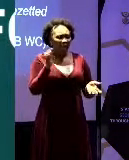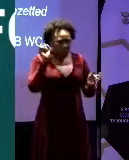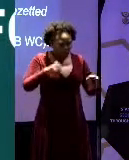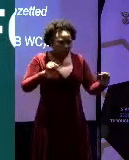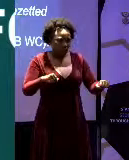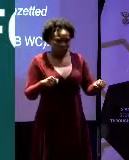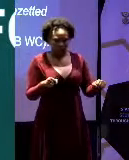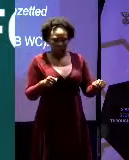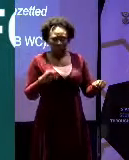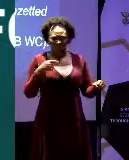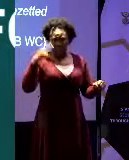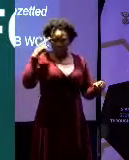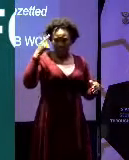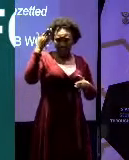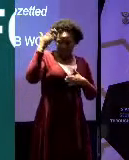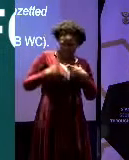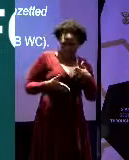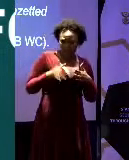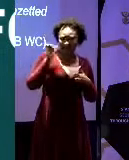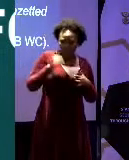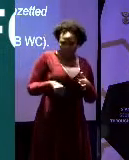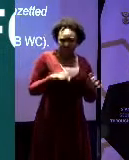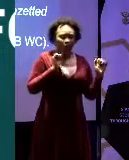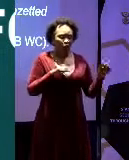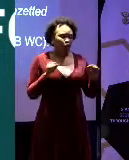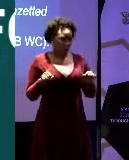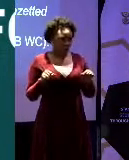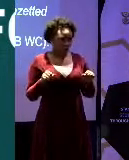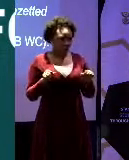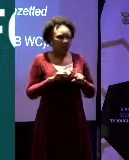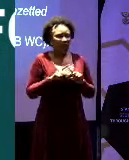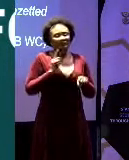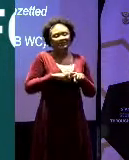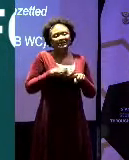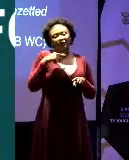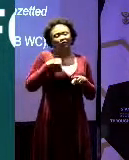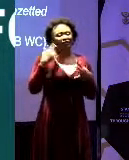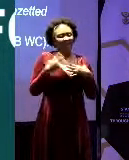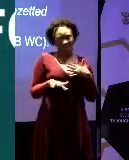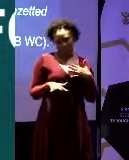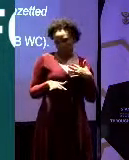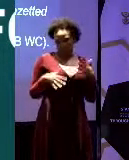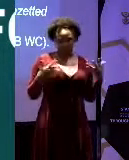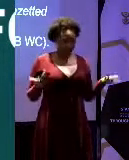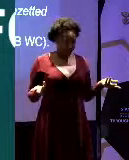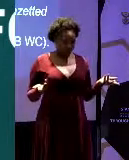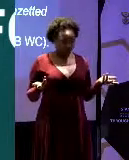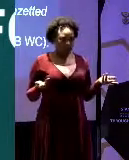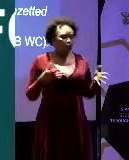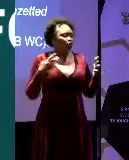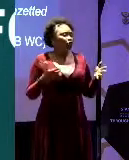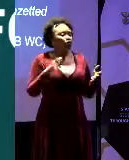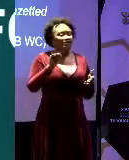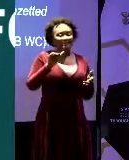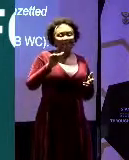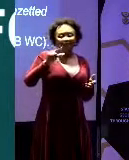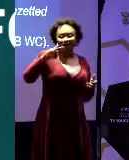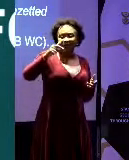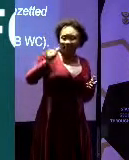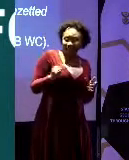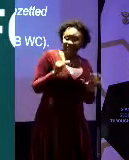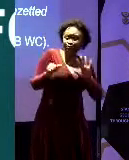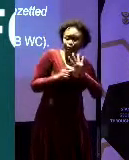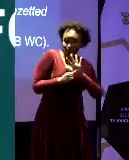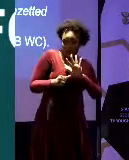did eventually, but then it was at the end of our term, so we couldn't do much about it. So this is how important SALGA is to us as a